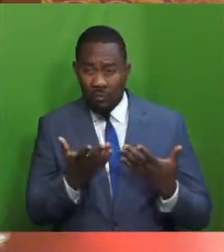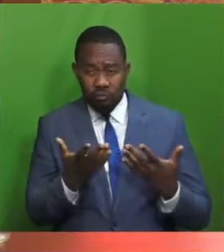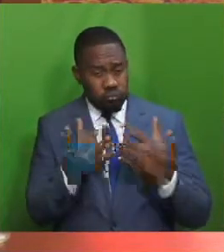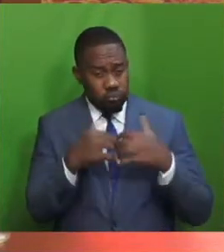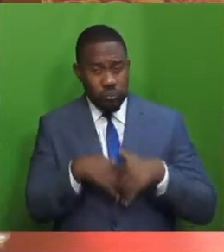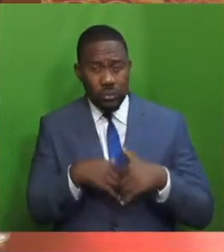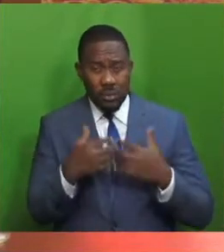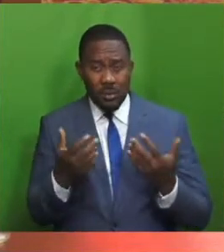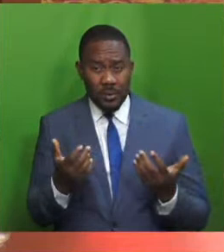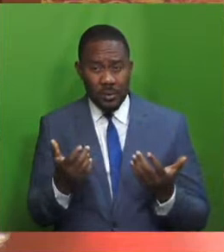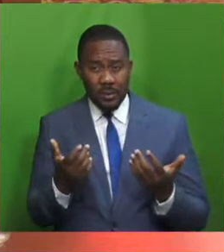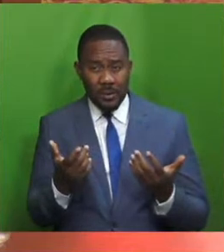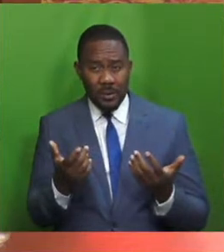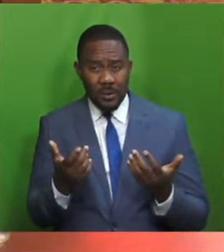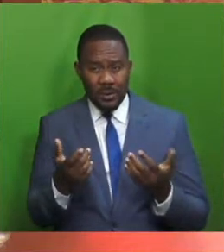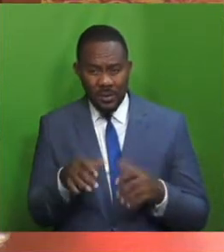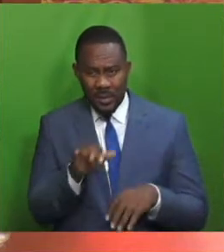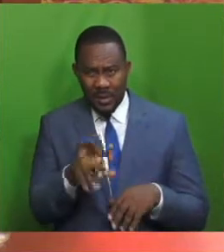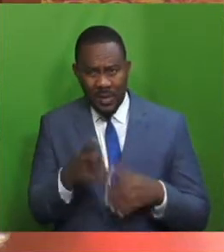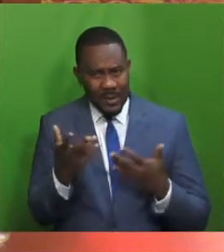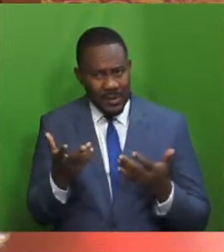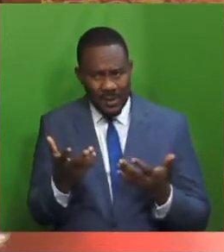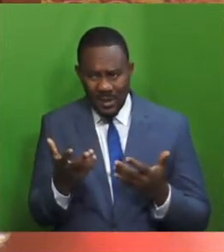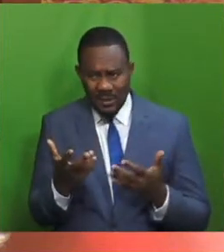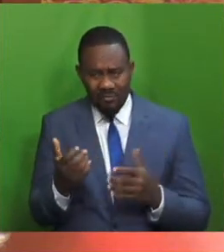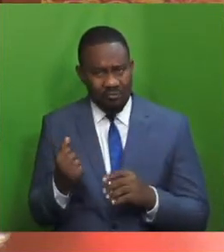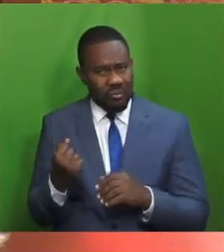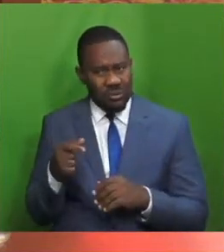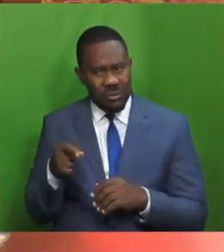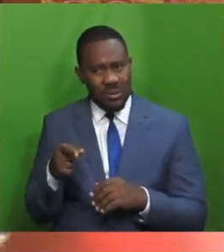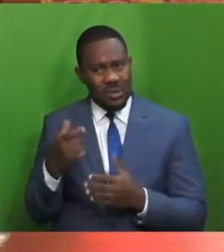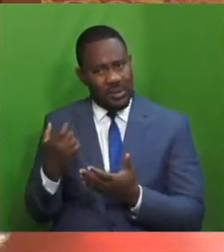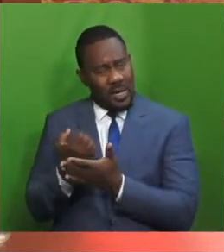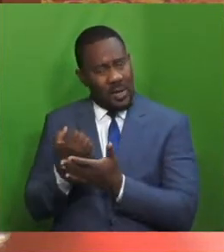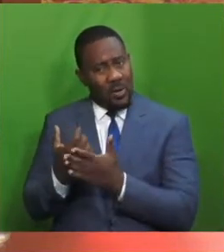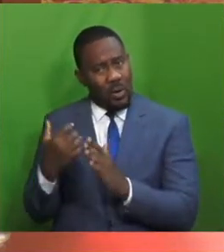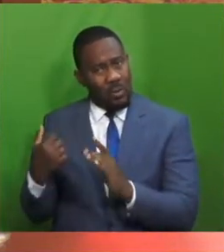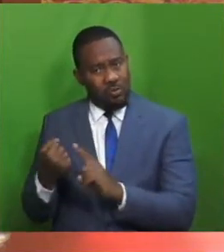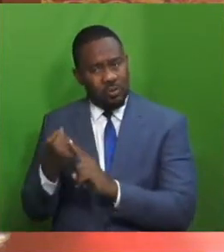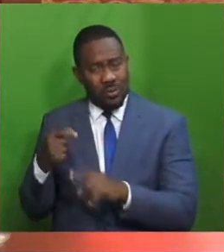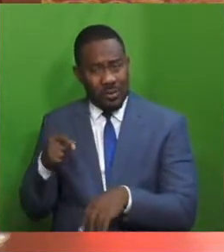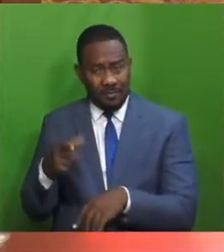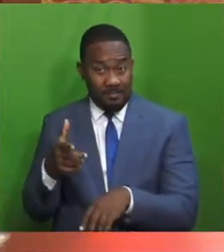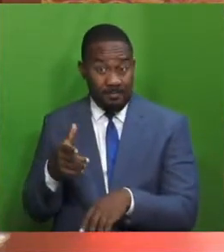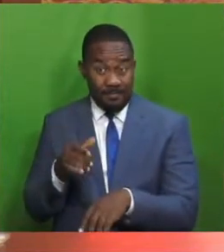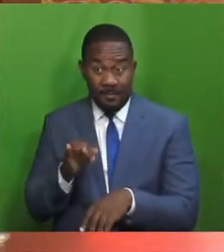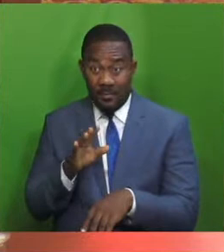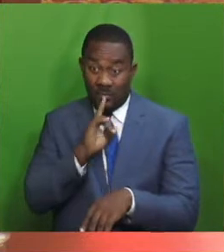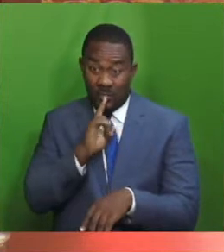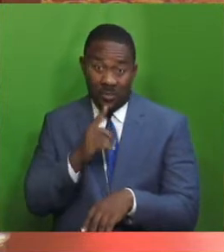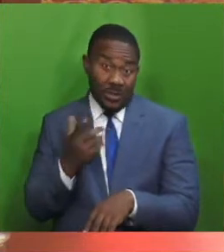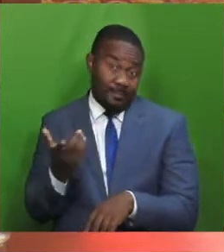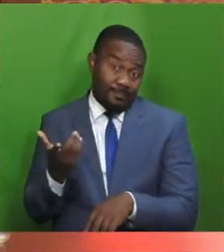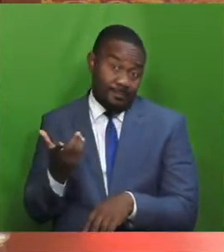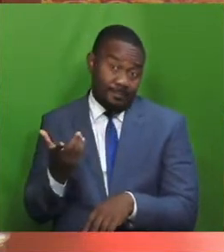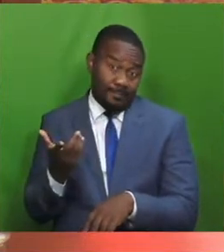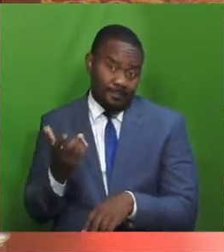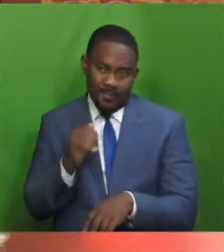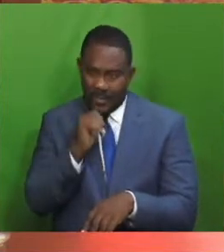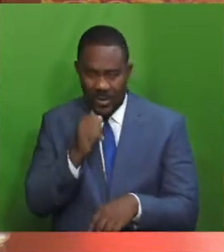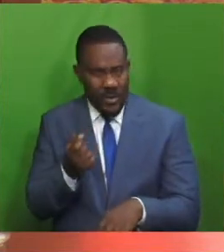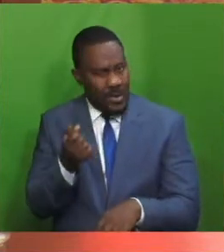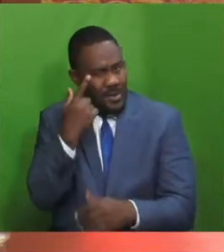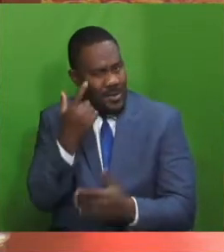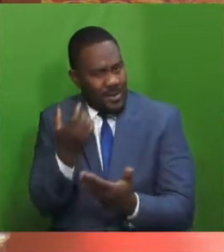and we didn't expect that to translate into the economy. Certainly, if you didn't do that, then clearly you don't understand